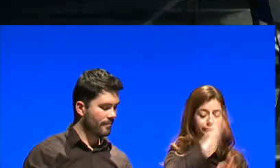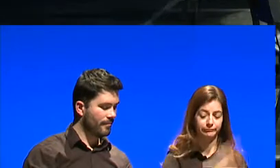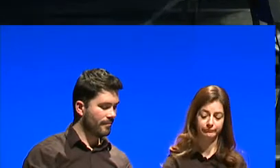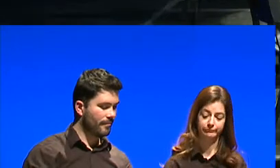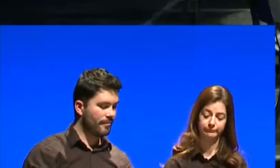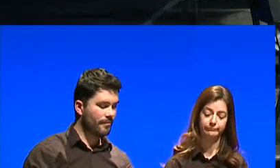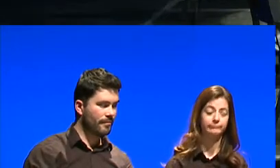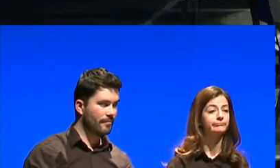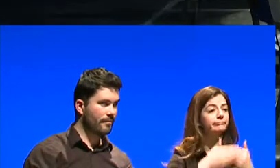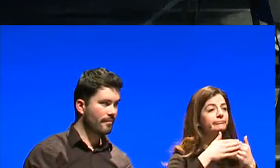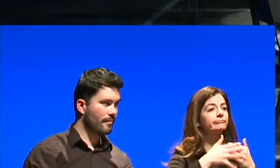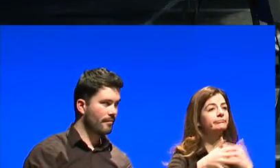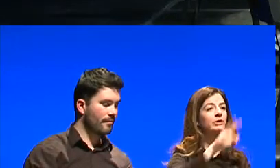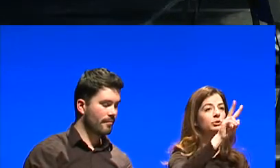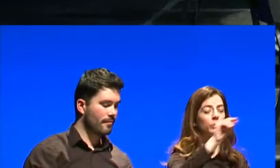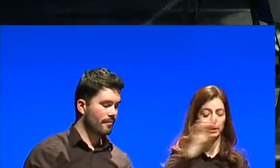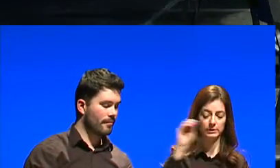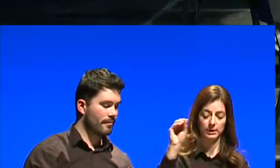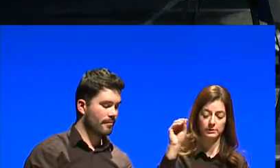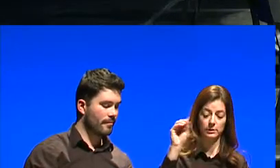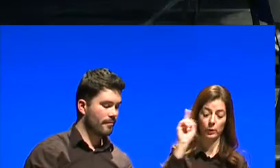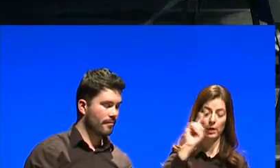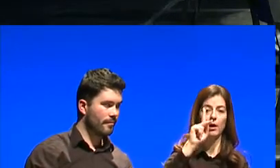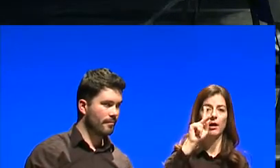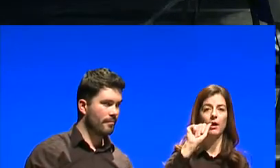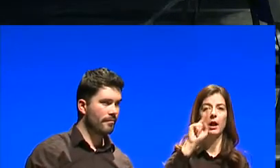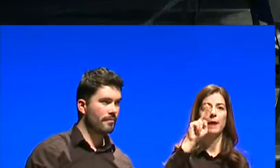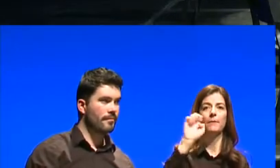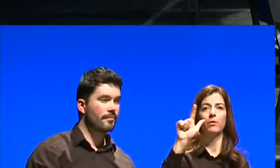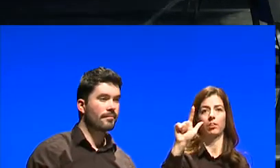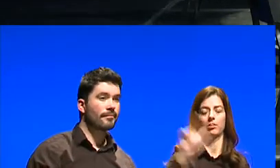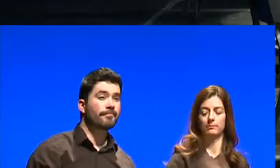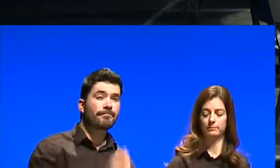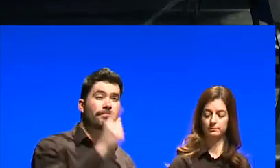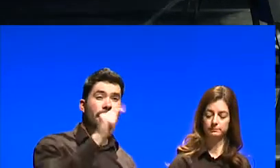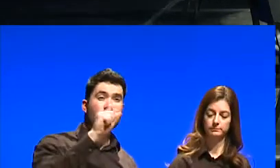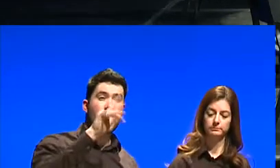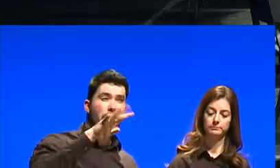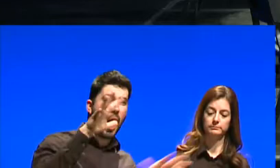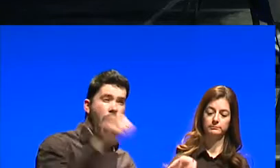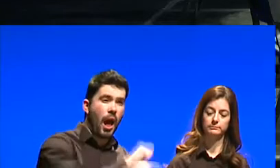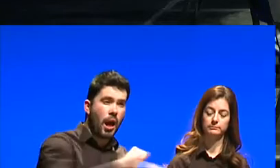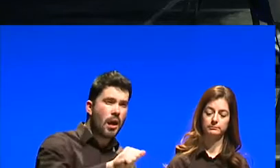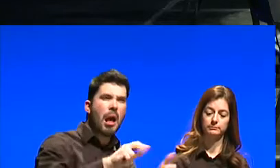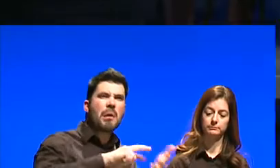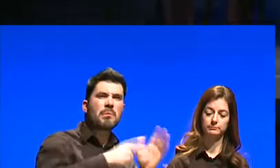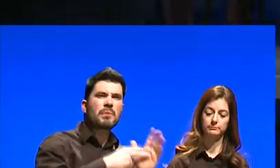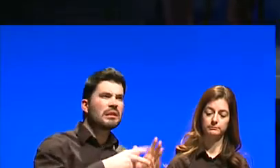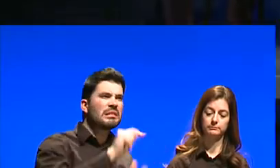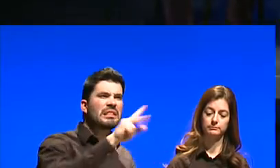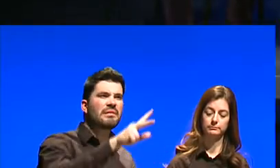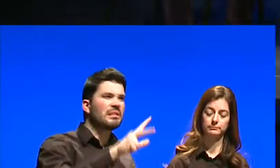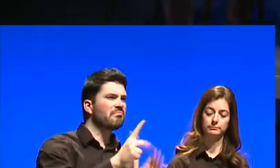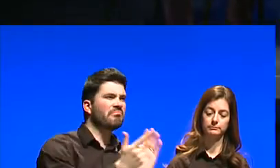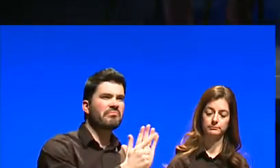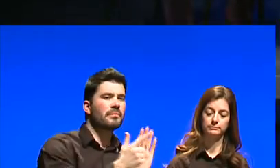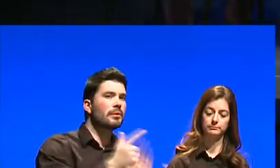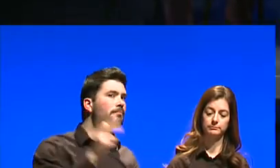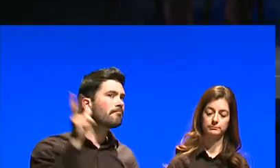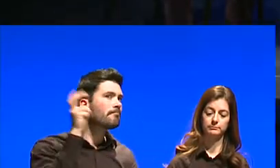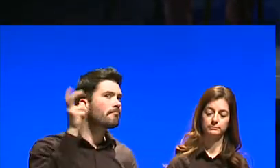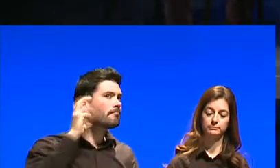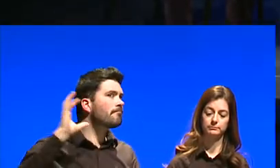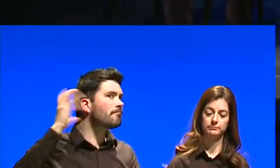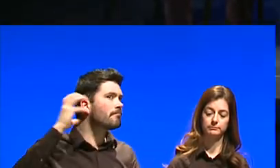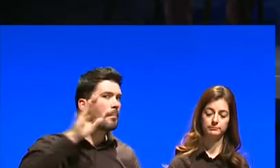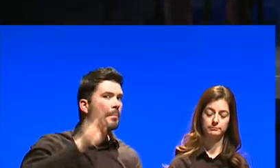2000. Kabul. Under the Taliban, we cannot watch TV. We listen to the BBC to hear what's going on in the